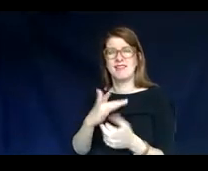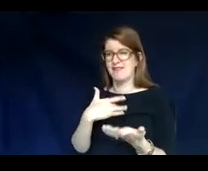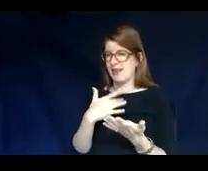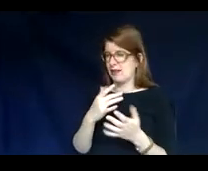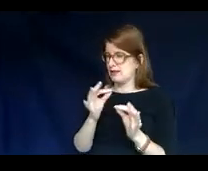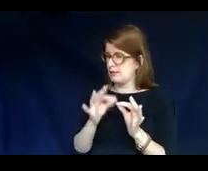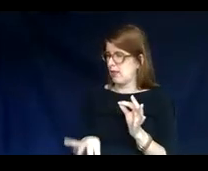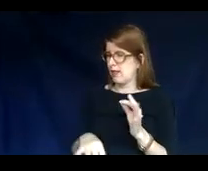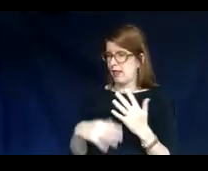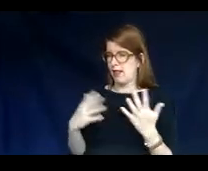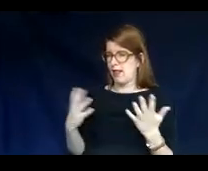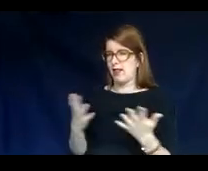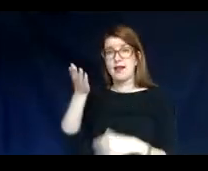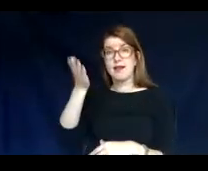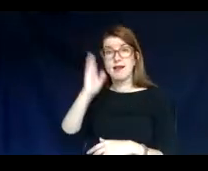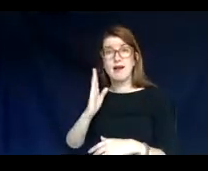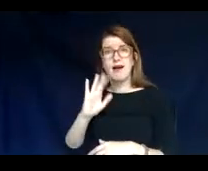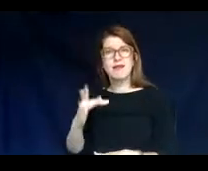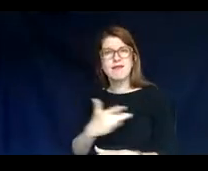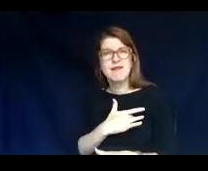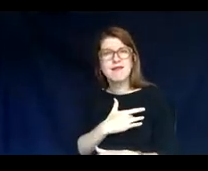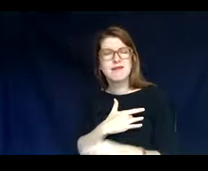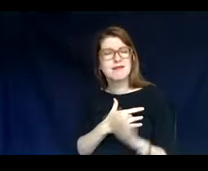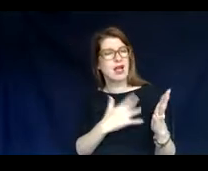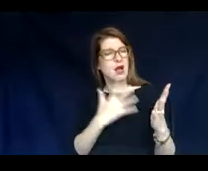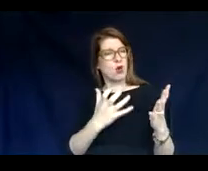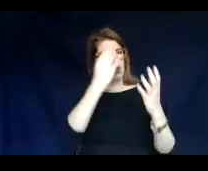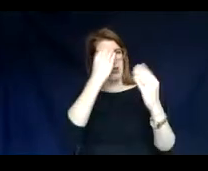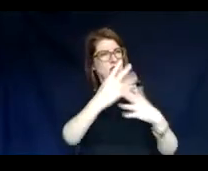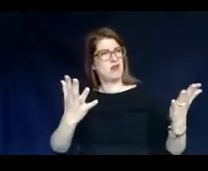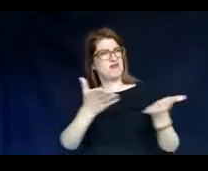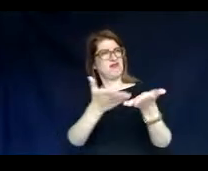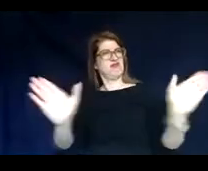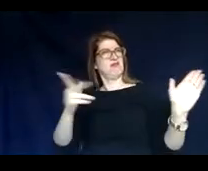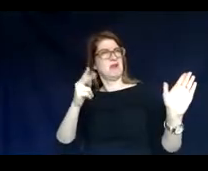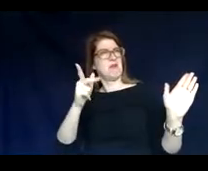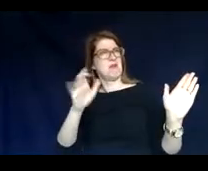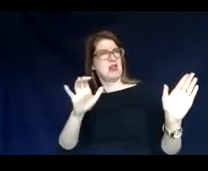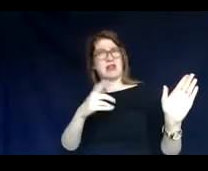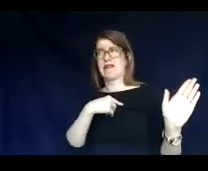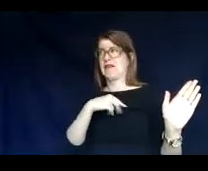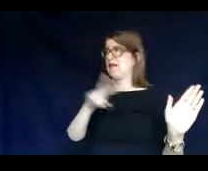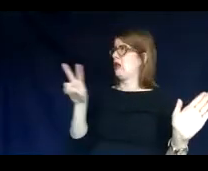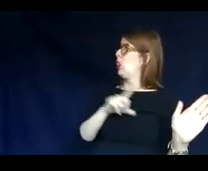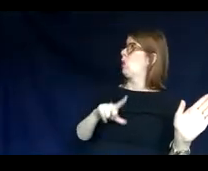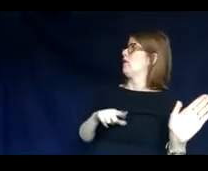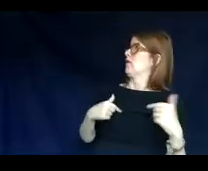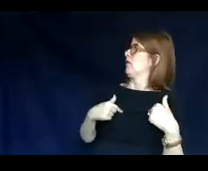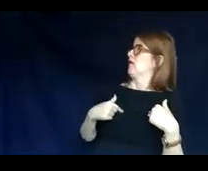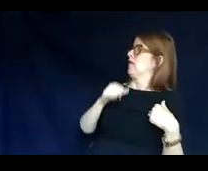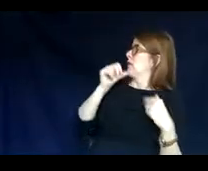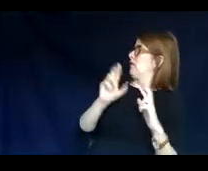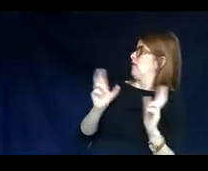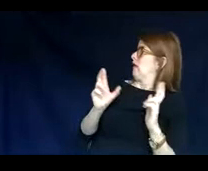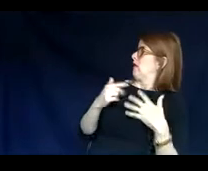And God spoke to me and said, I want you to profess it publicly. I said, Lord, I am not there yet. We